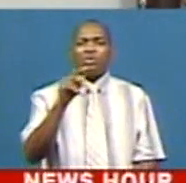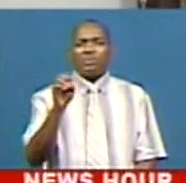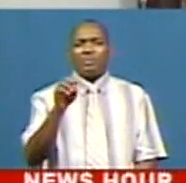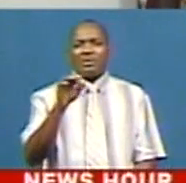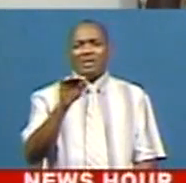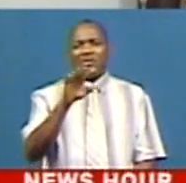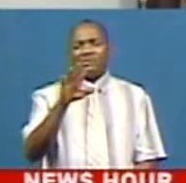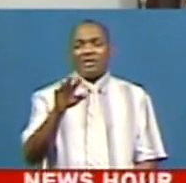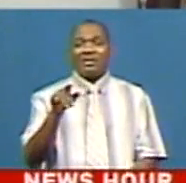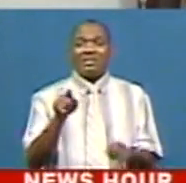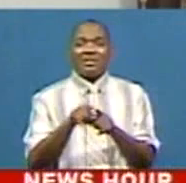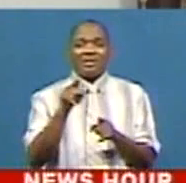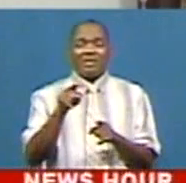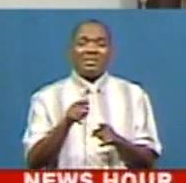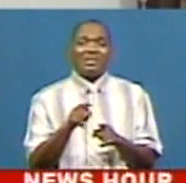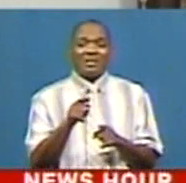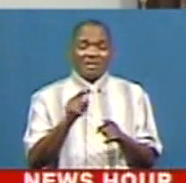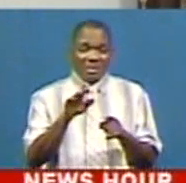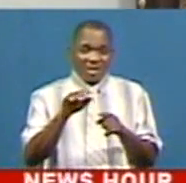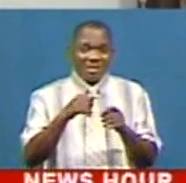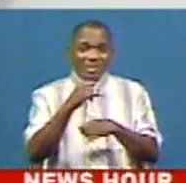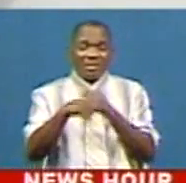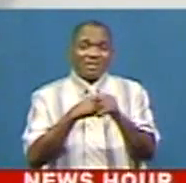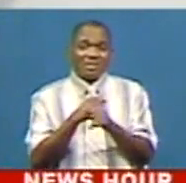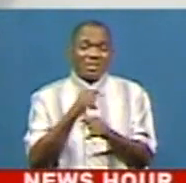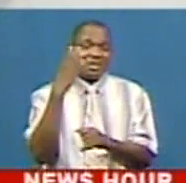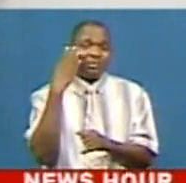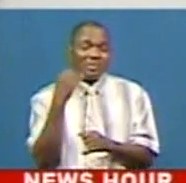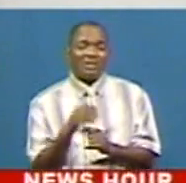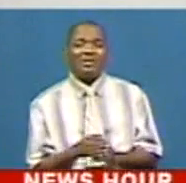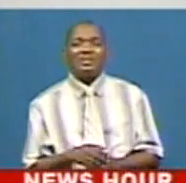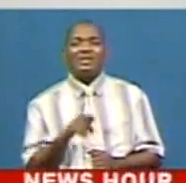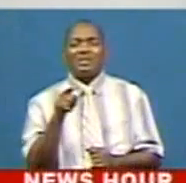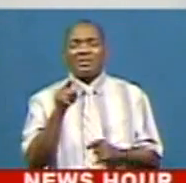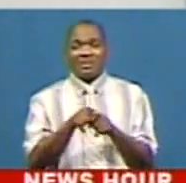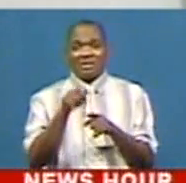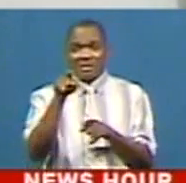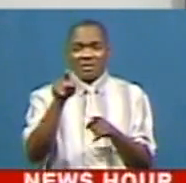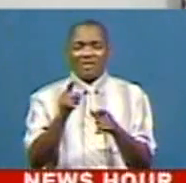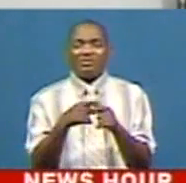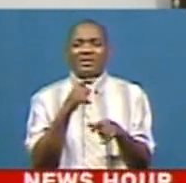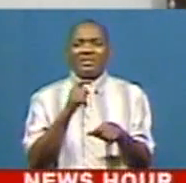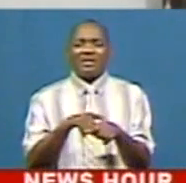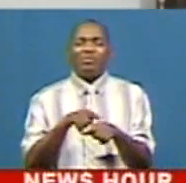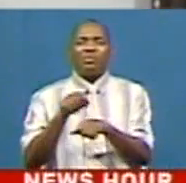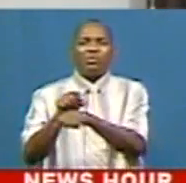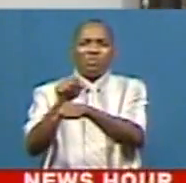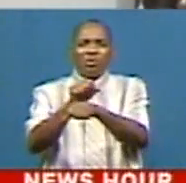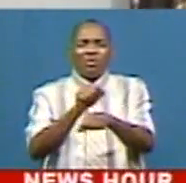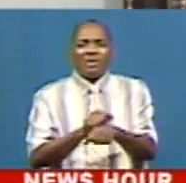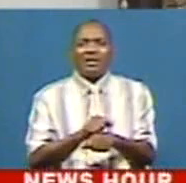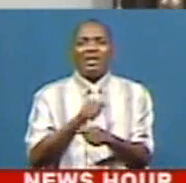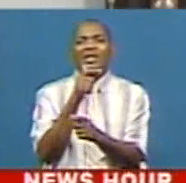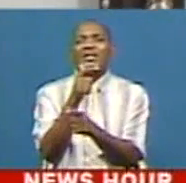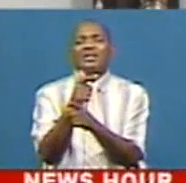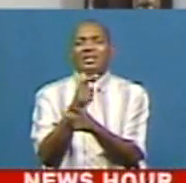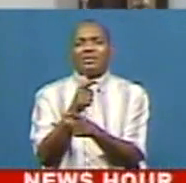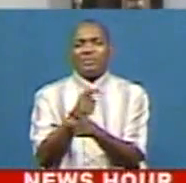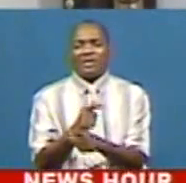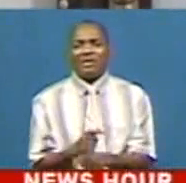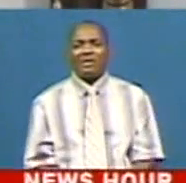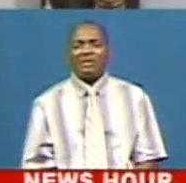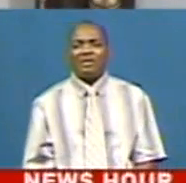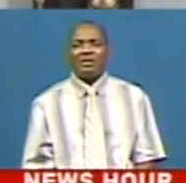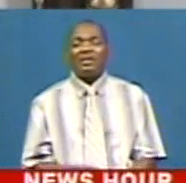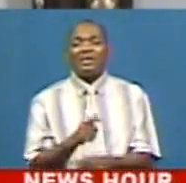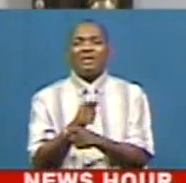1995. Also in the scope of his international exposure was his first official duty in the Gambia Spiritan